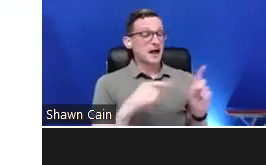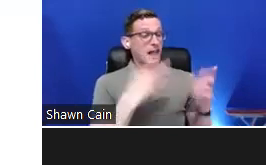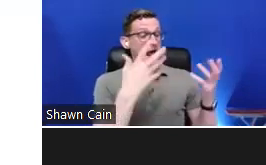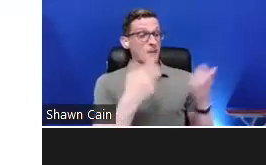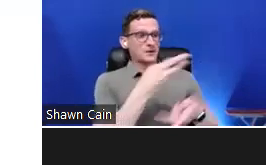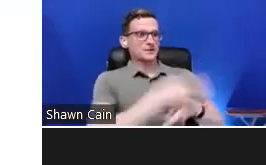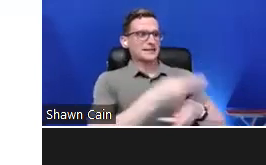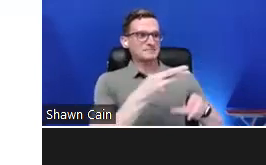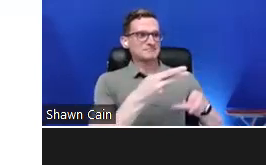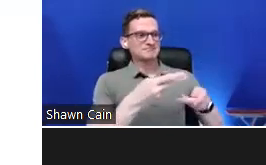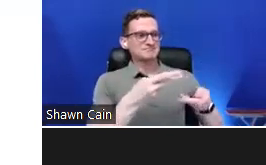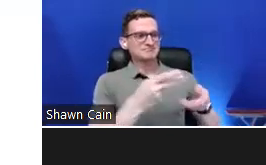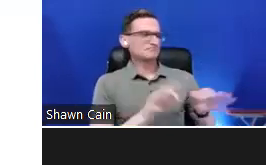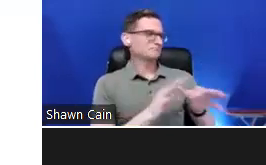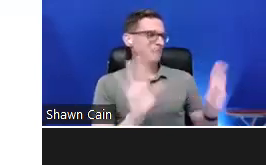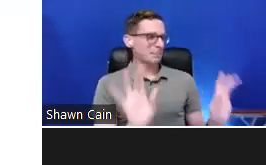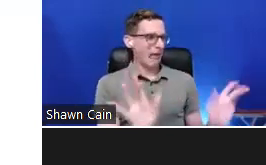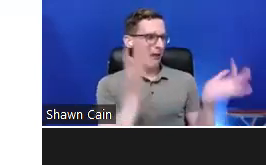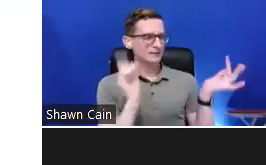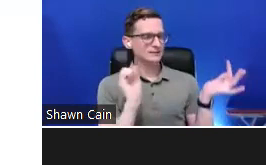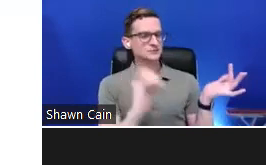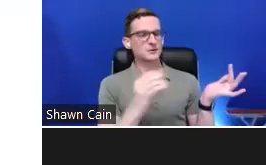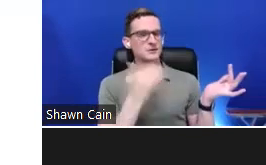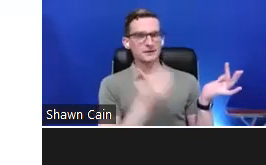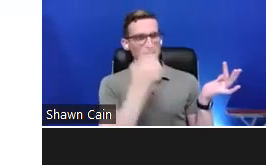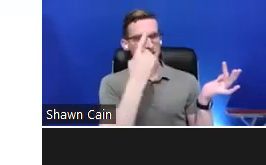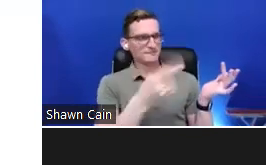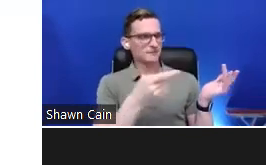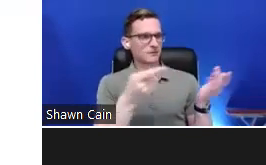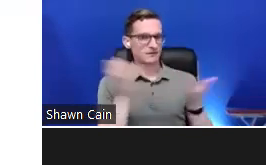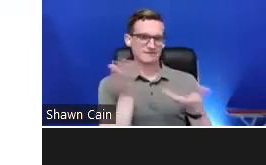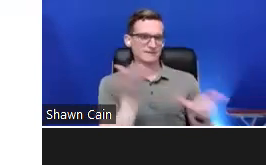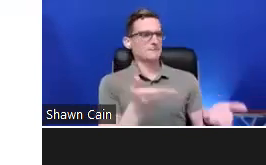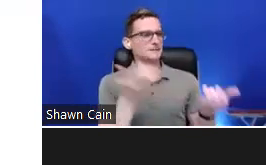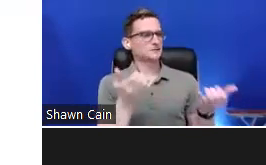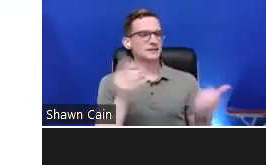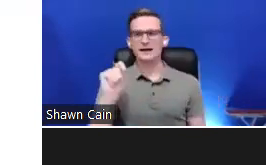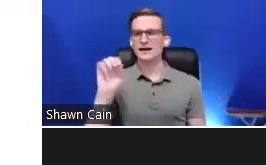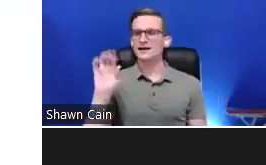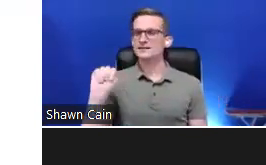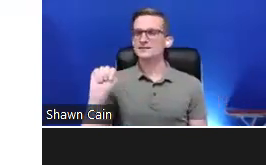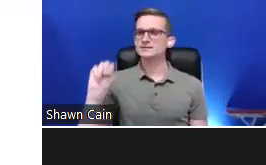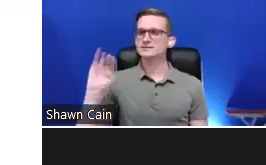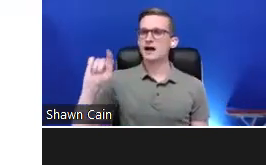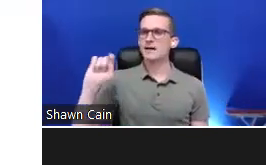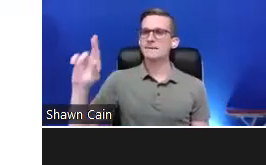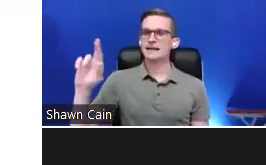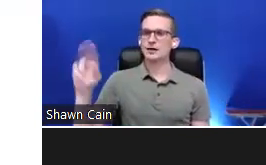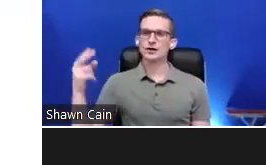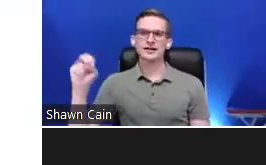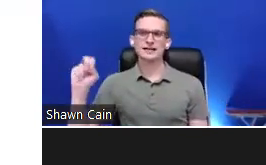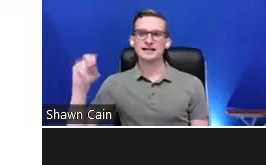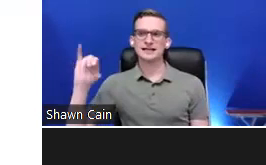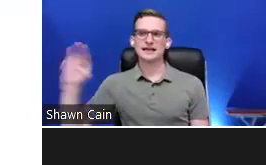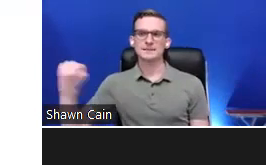as possible. So thanks for having me here today. Tom Miller, he, him, his pronouns. I'm the division director for the Quality